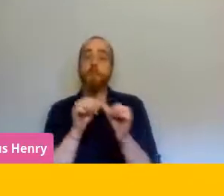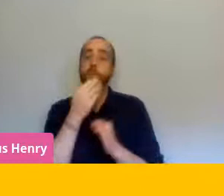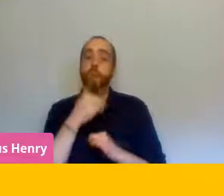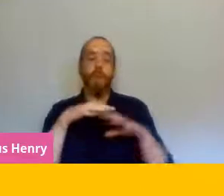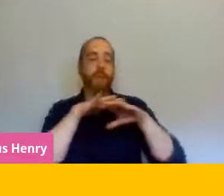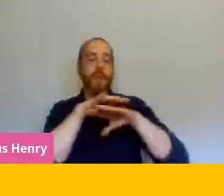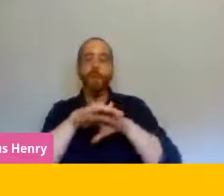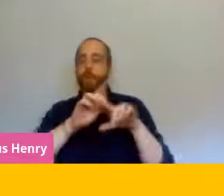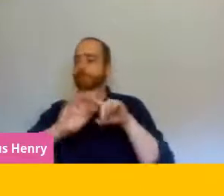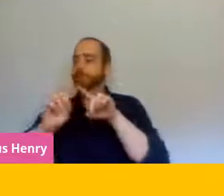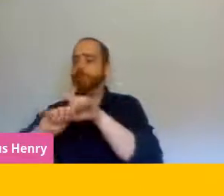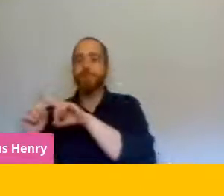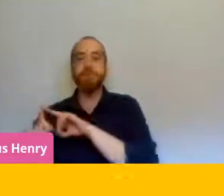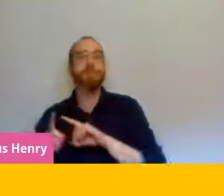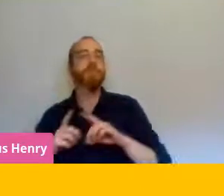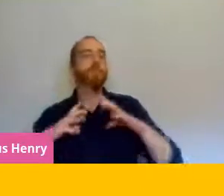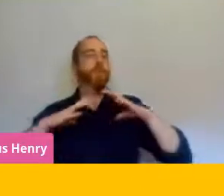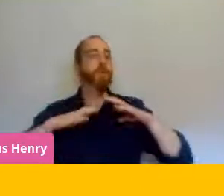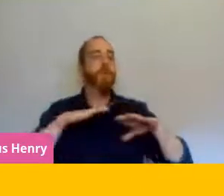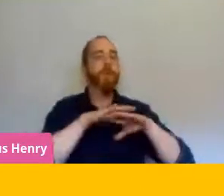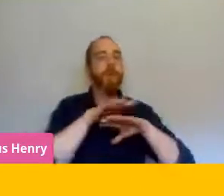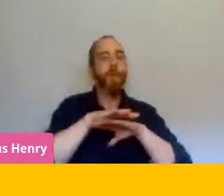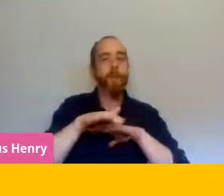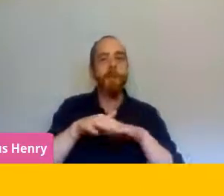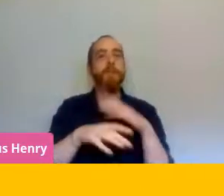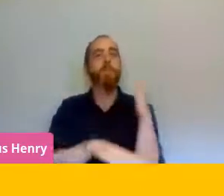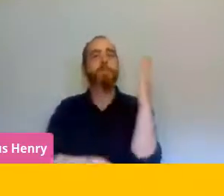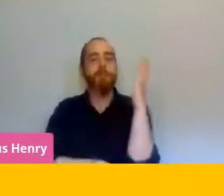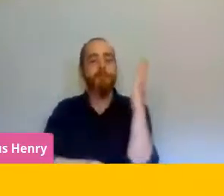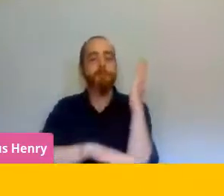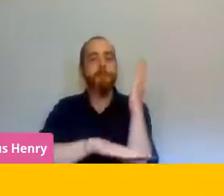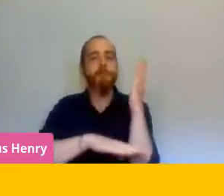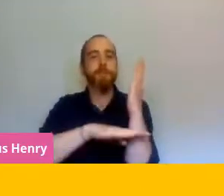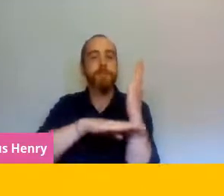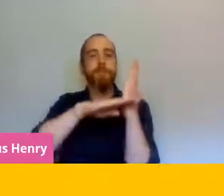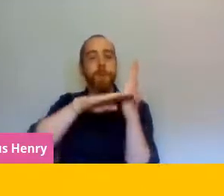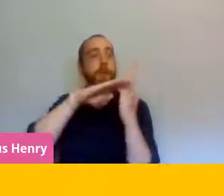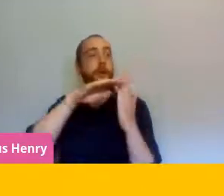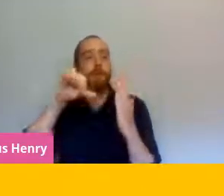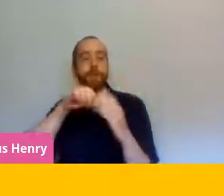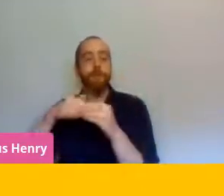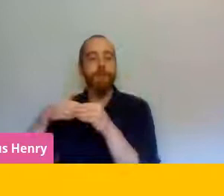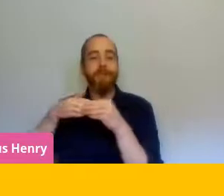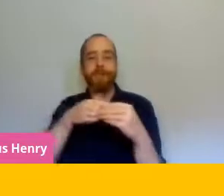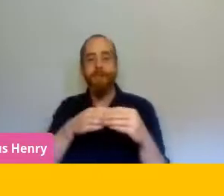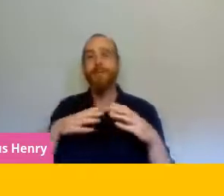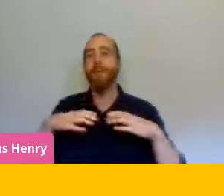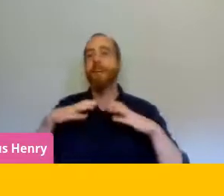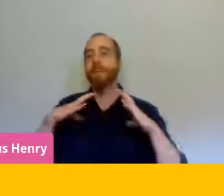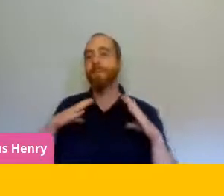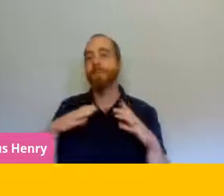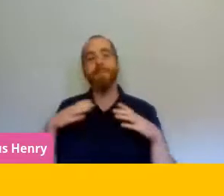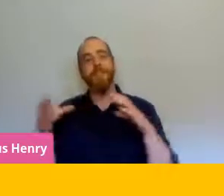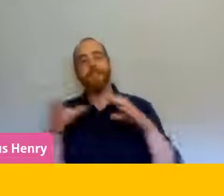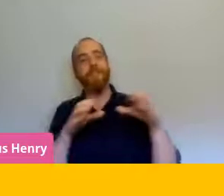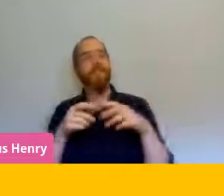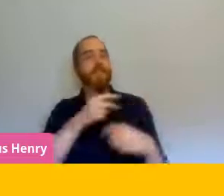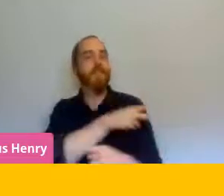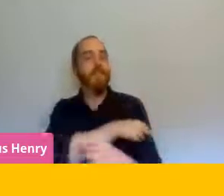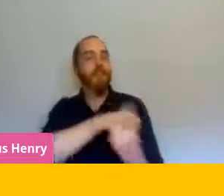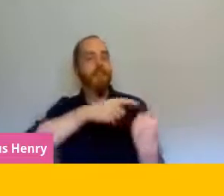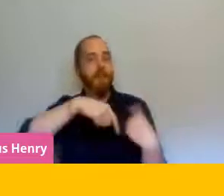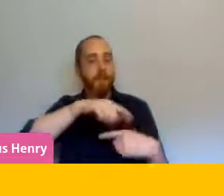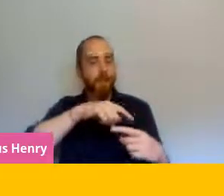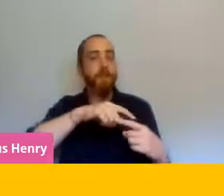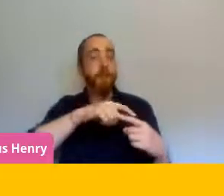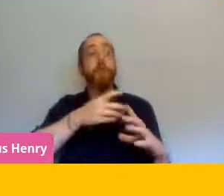from the ground up, and that they're led by the concerns of casualised staff themselves. So from early on, we've been holding open meetings